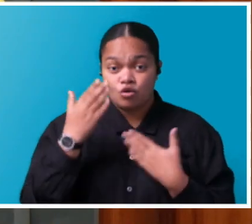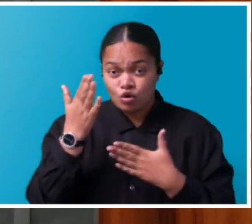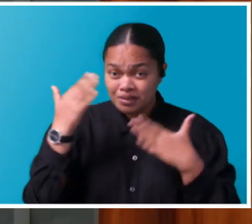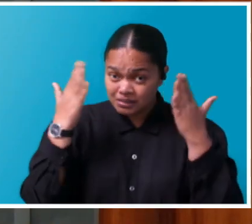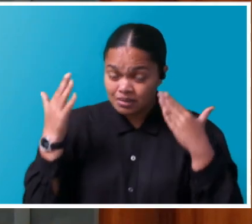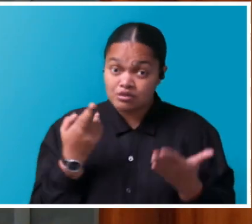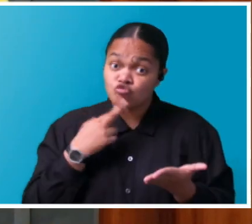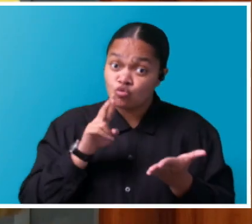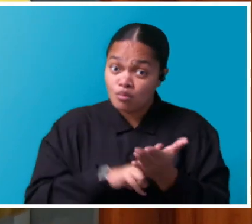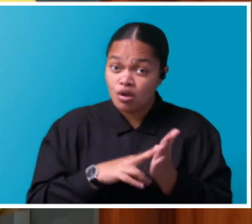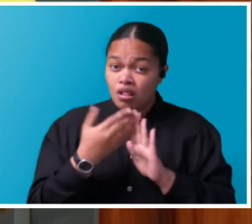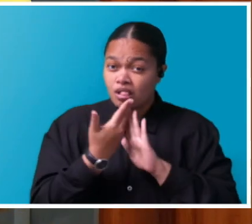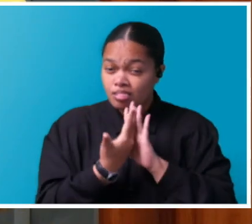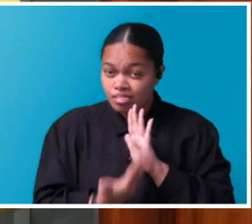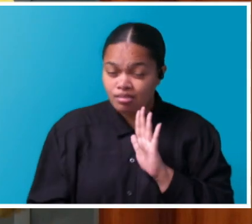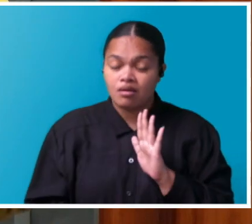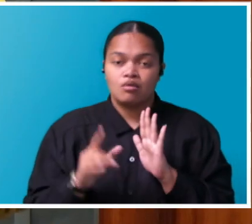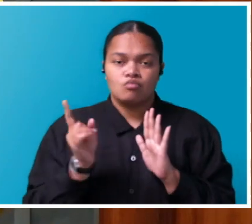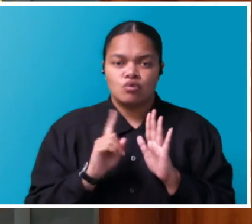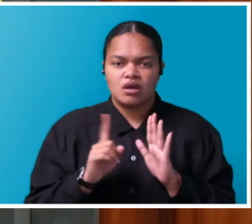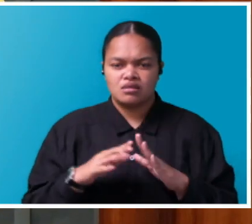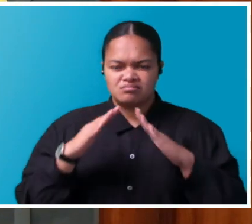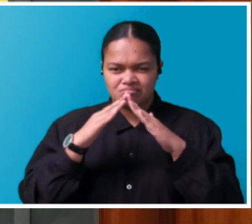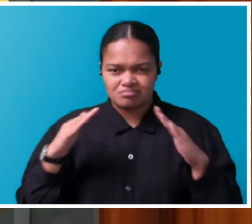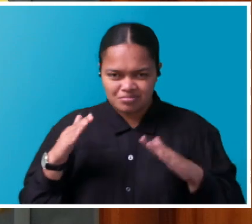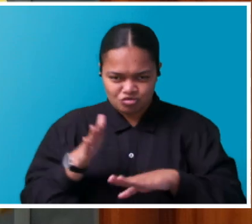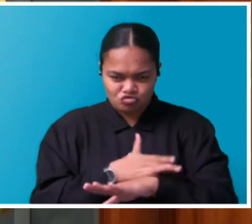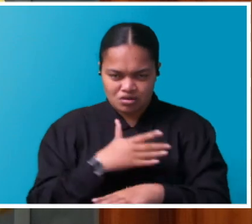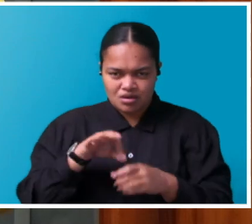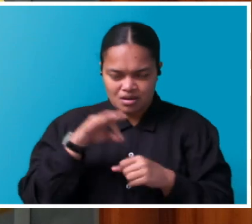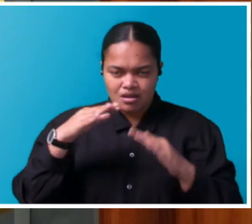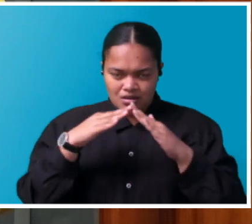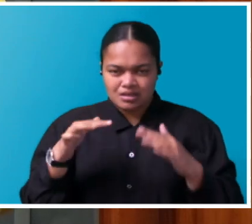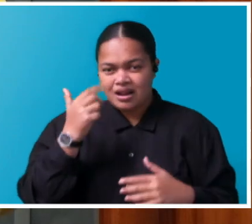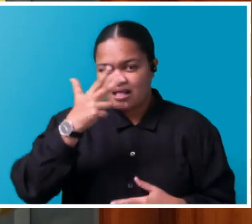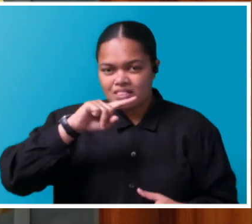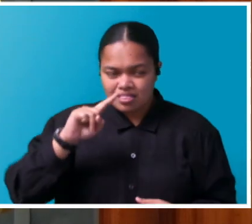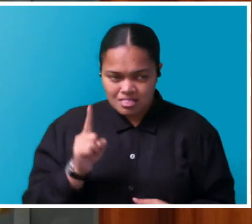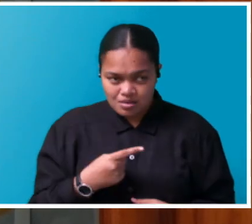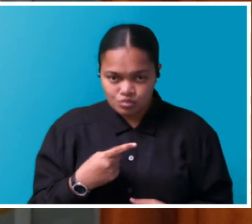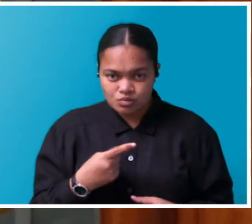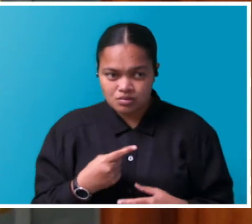report records a net reduction in greenhouse gas emission of